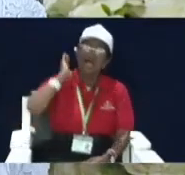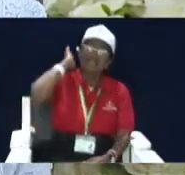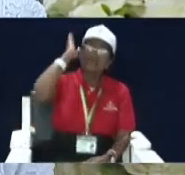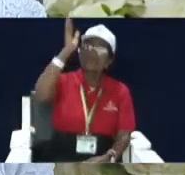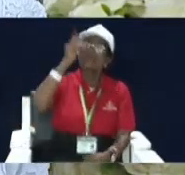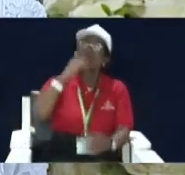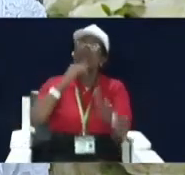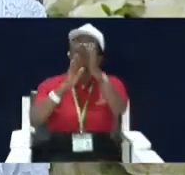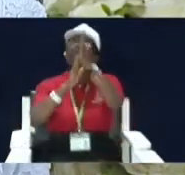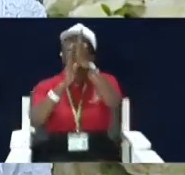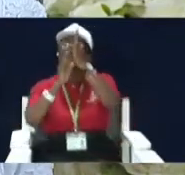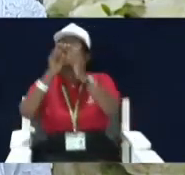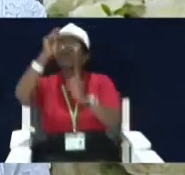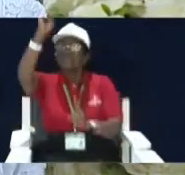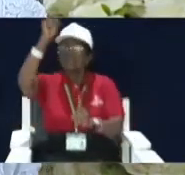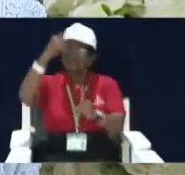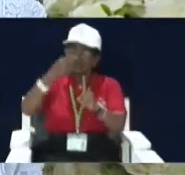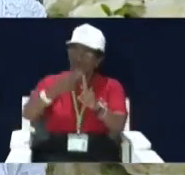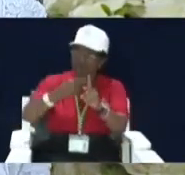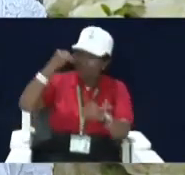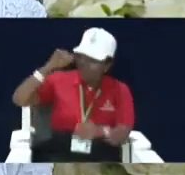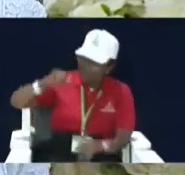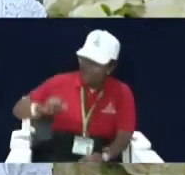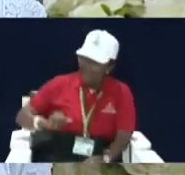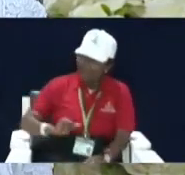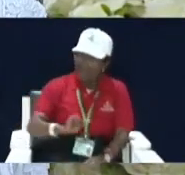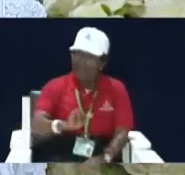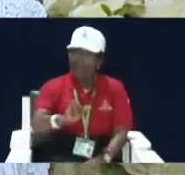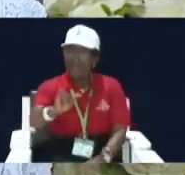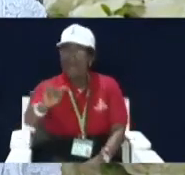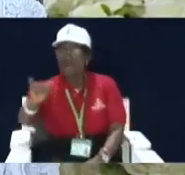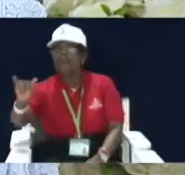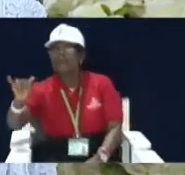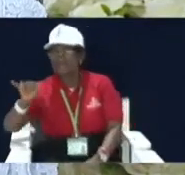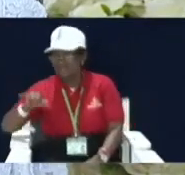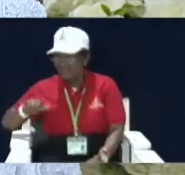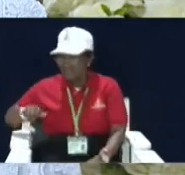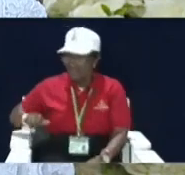everlasting. I will praise him from